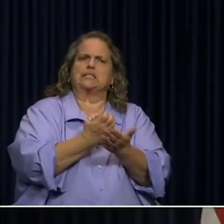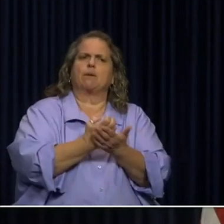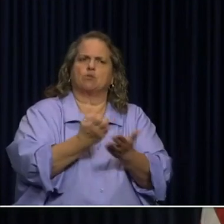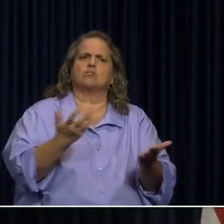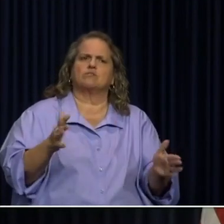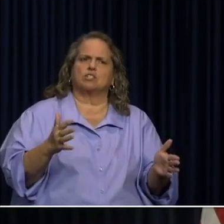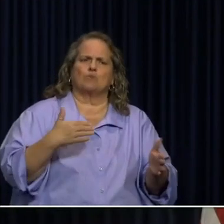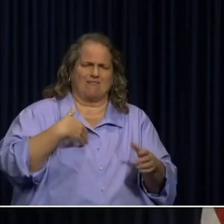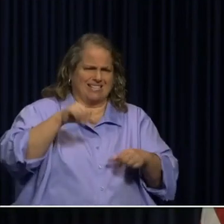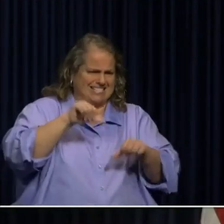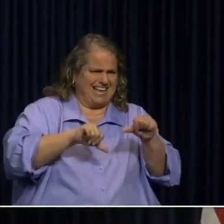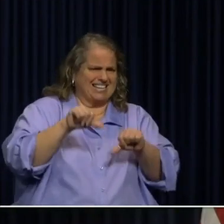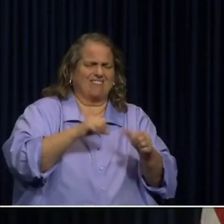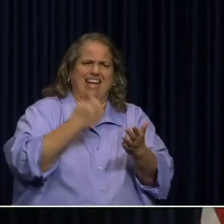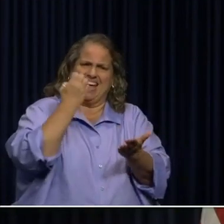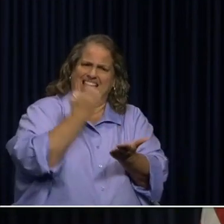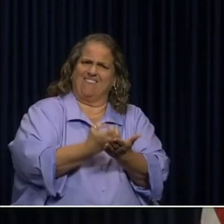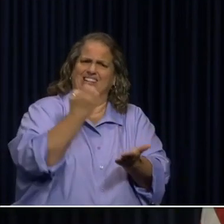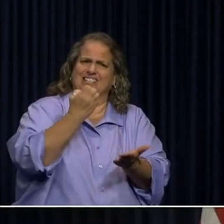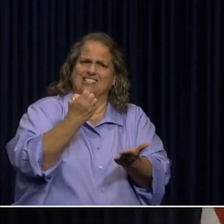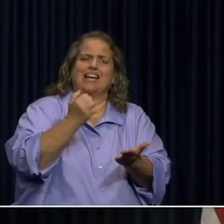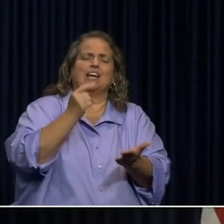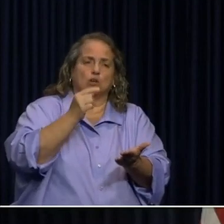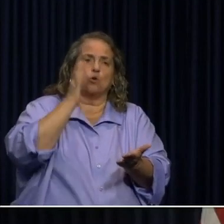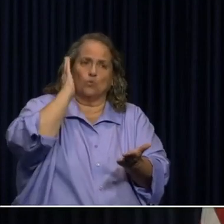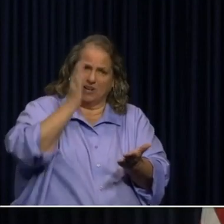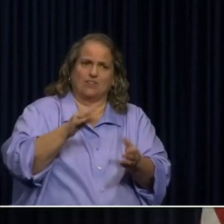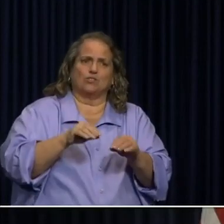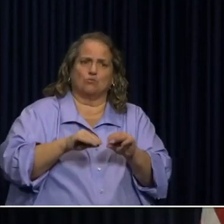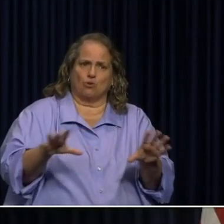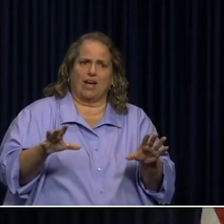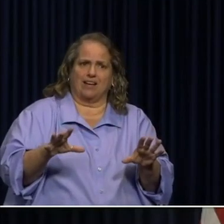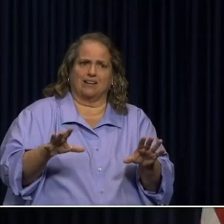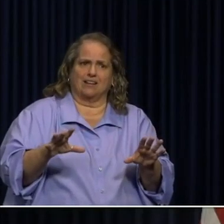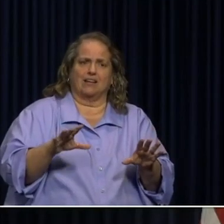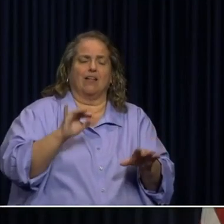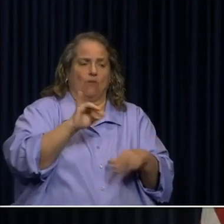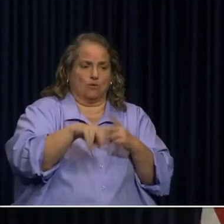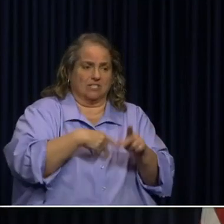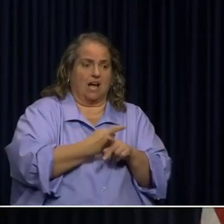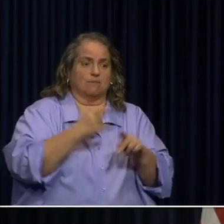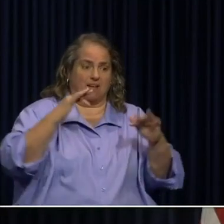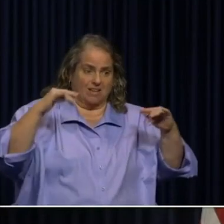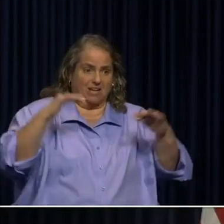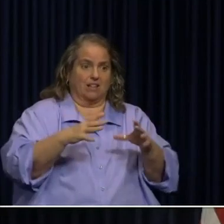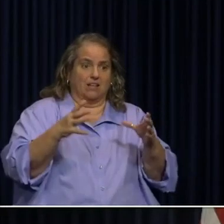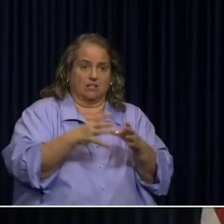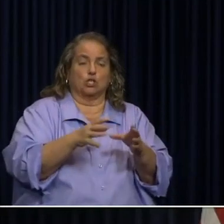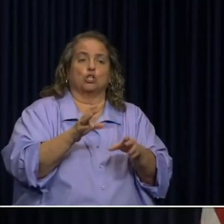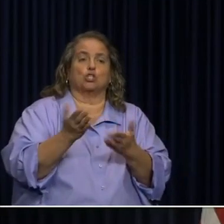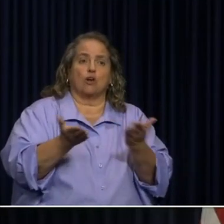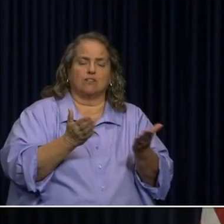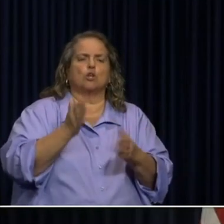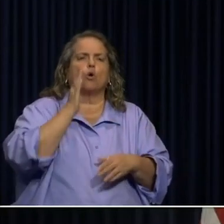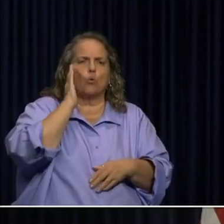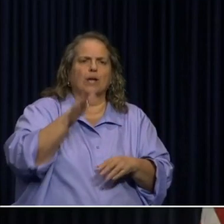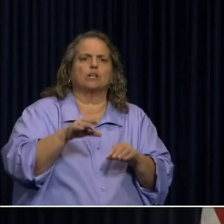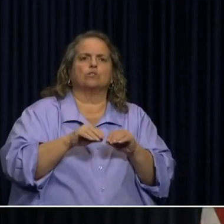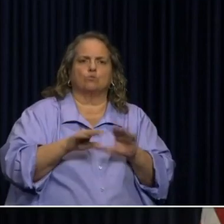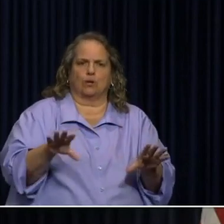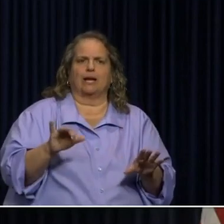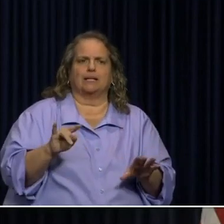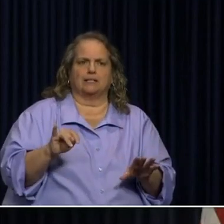definitive facts that show that these types of services have spread the coronavirus to dozens upon dozens of